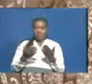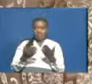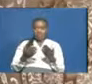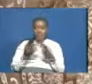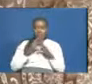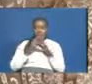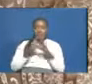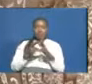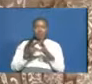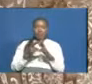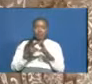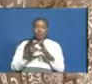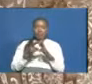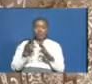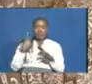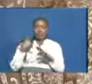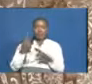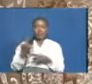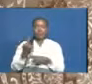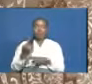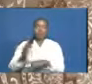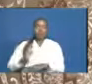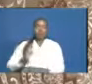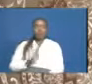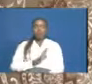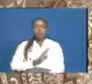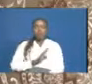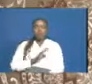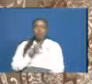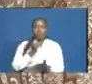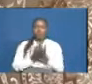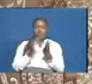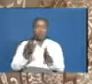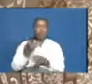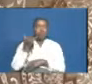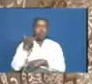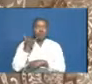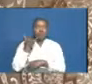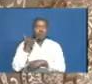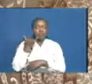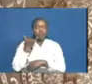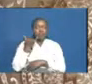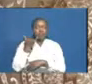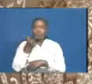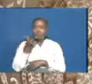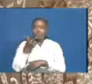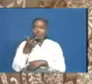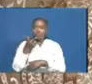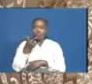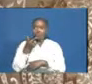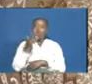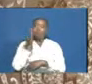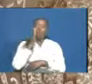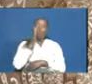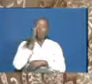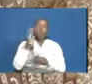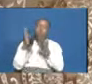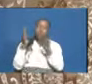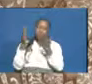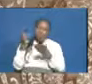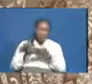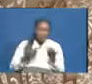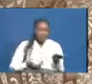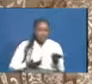the number one board, one of the officers called me, and he told me, "Ma'am, congratulations." I asked him, "For